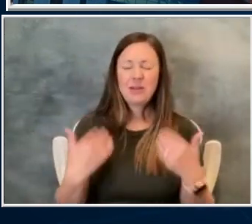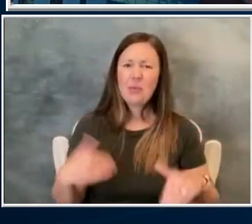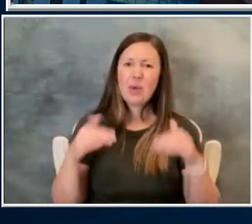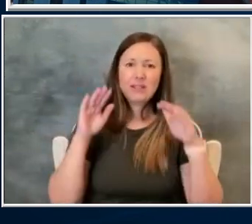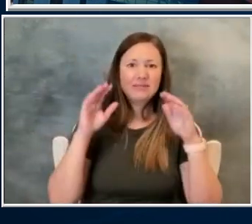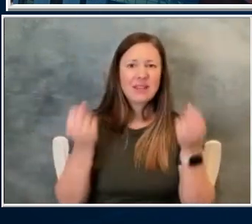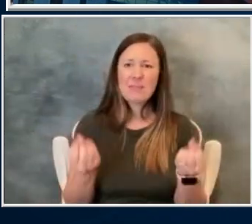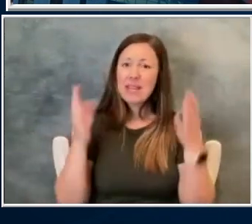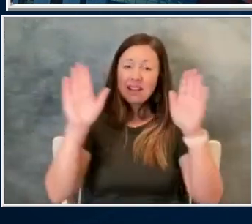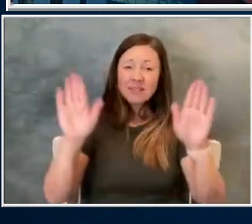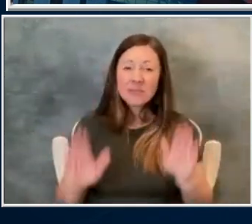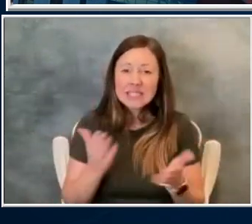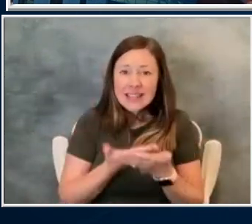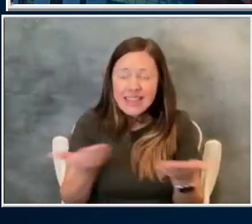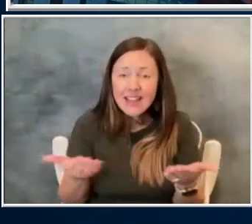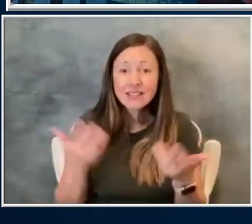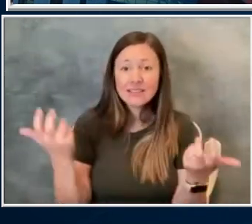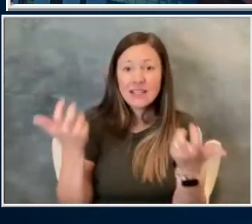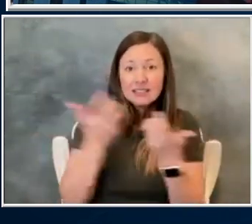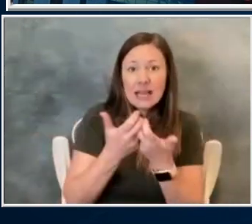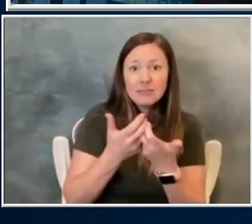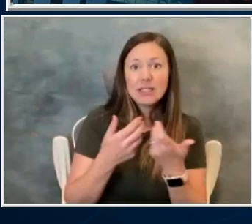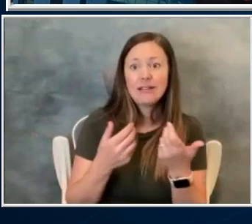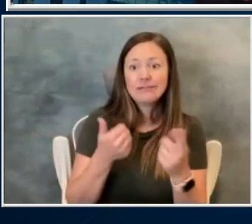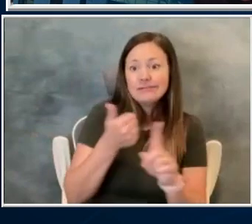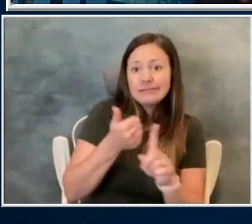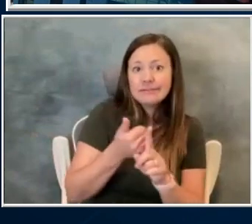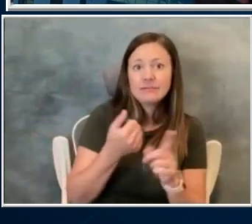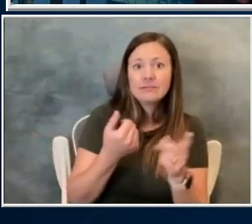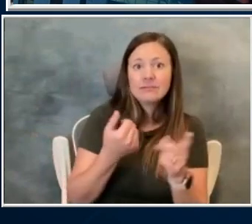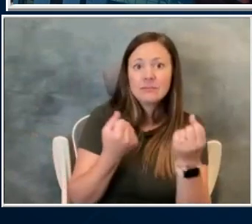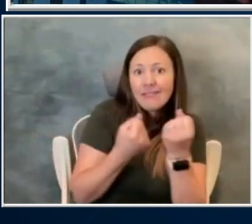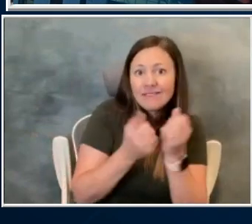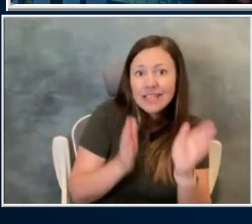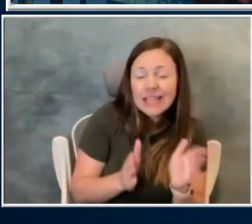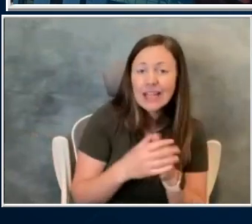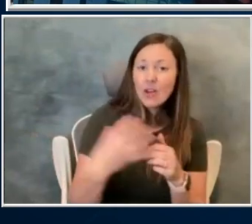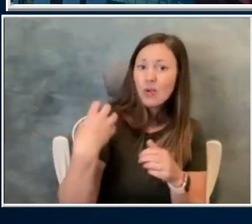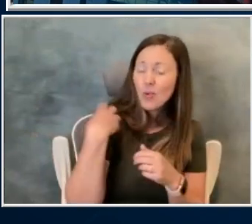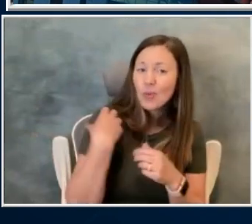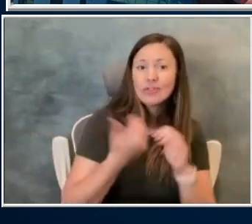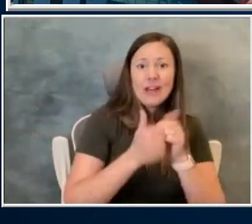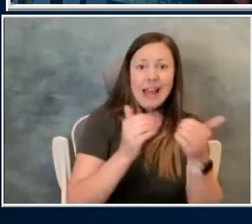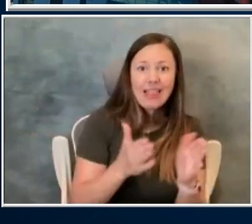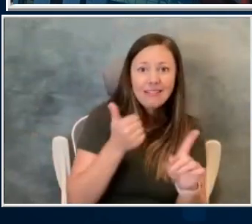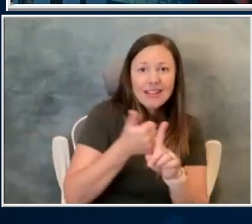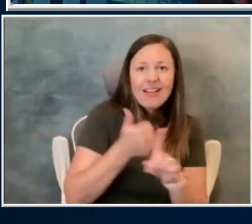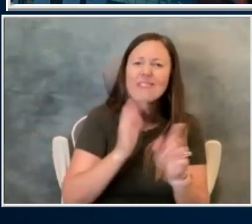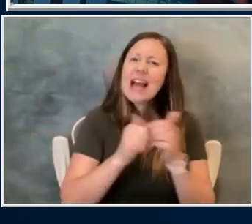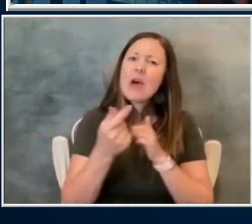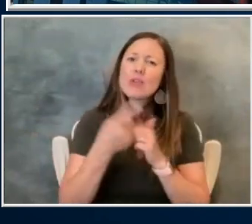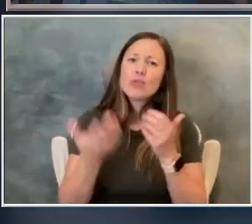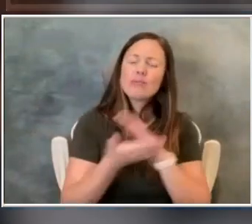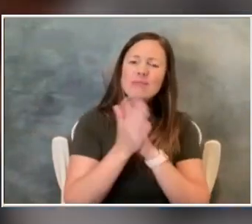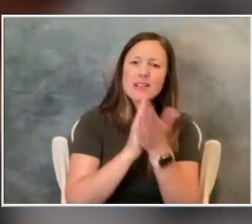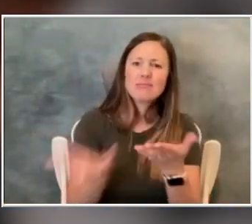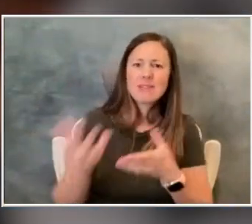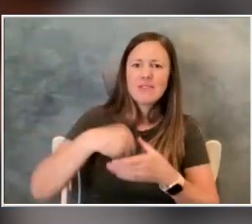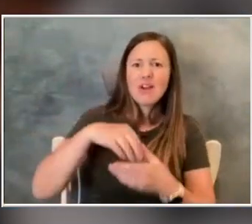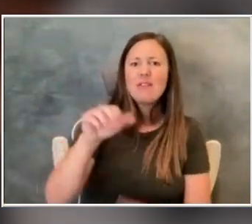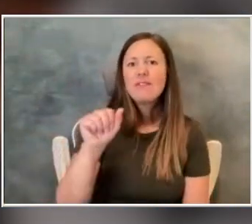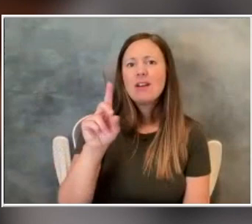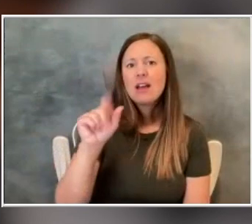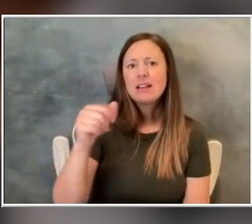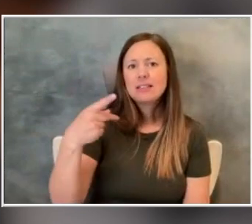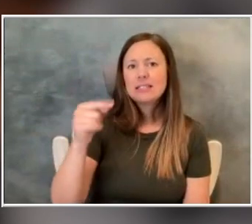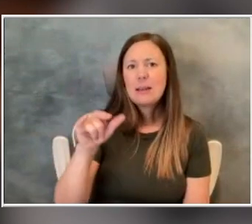as an adaptive athlete. You're a coach, you're an advocate. How did you get involved in adaptive sports? I